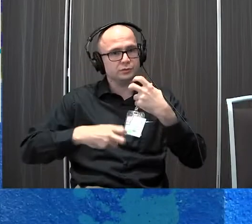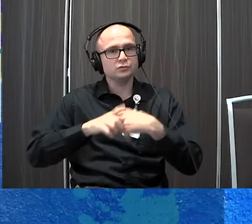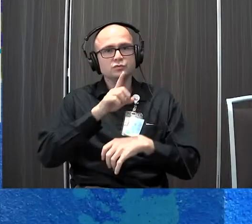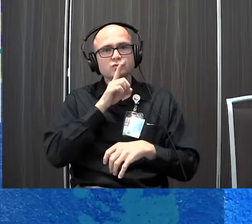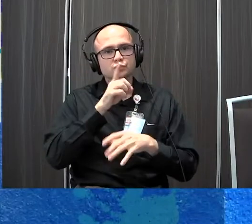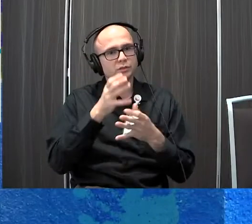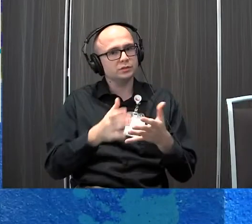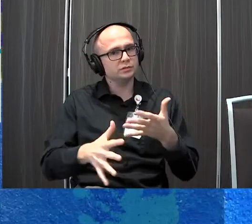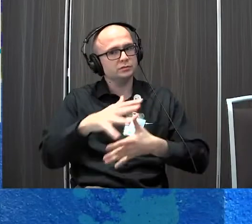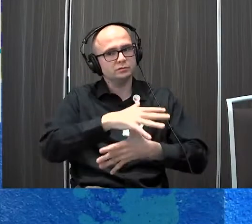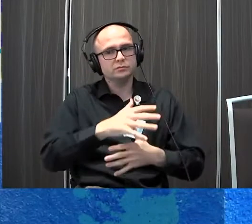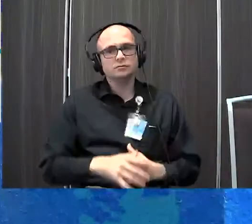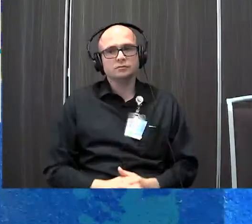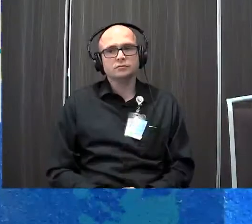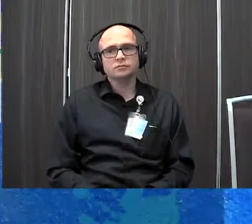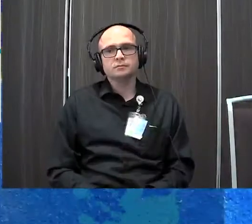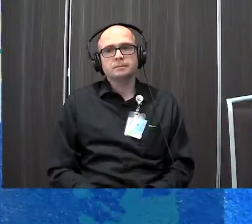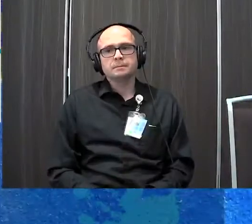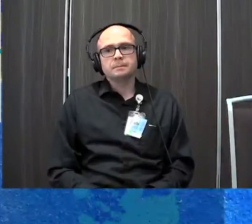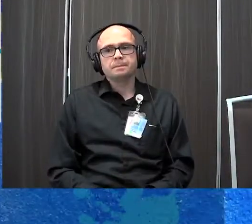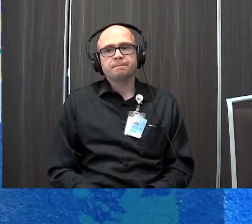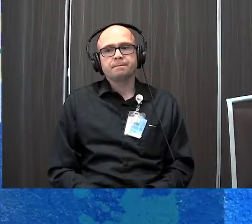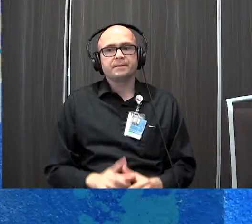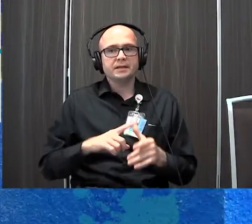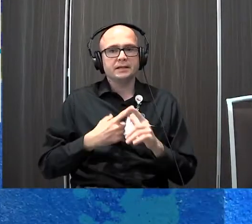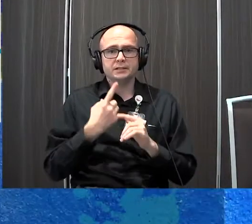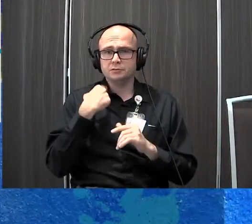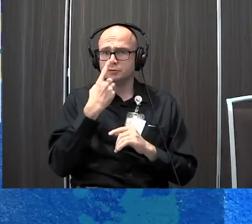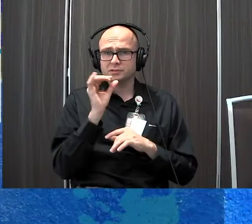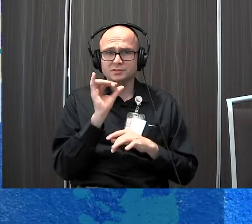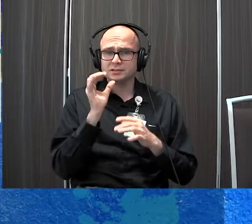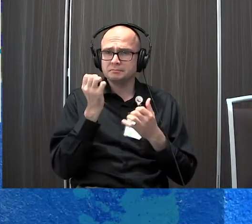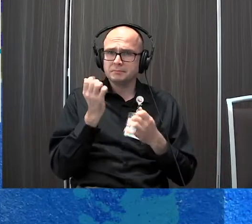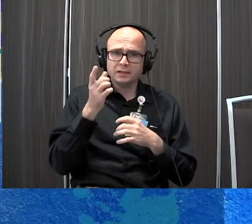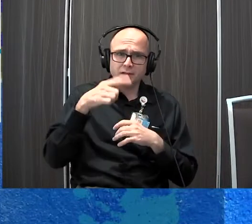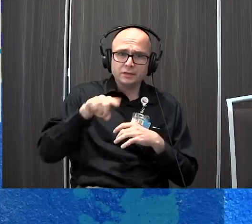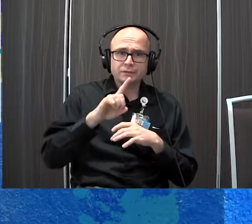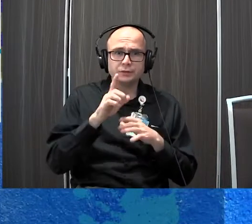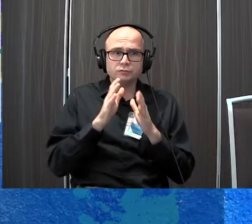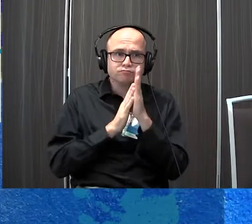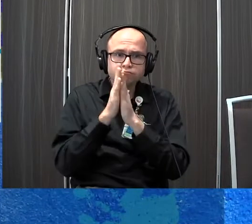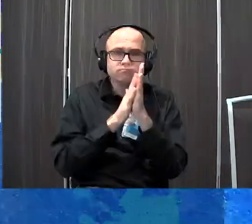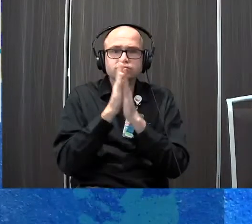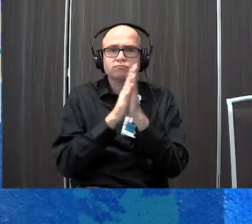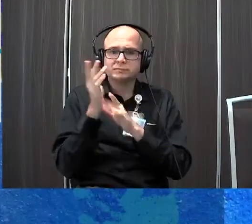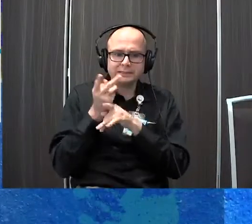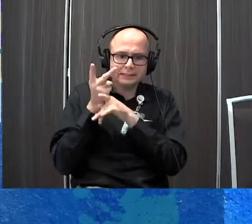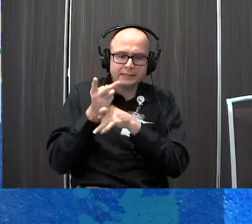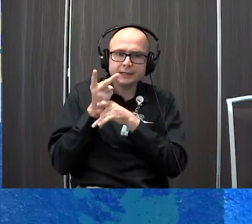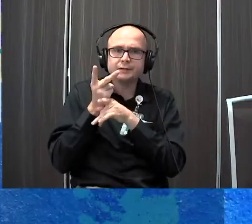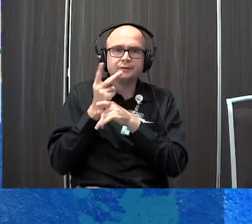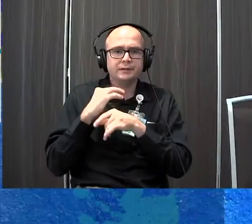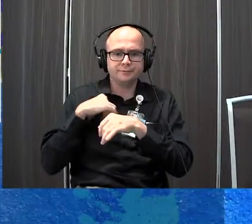take priority. And then it looks like many of you are actually quite proactive with your care, where you have